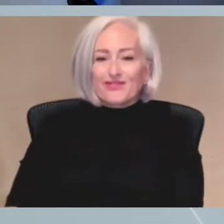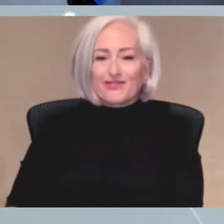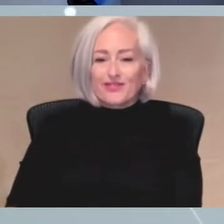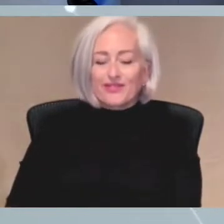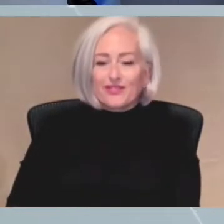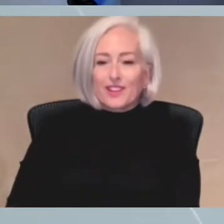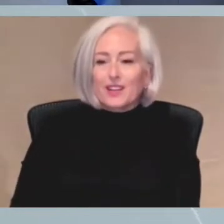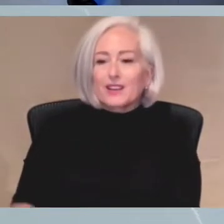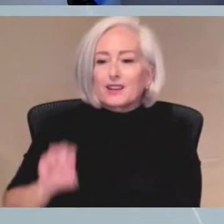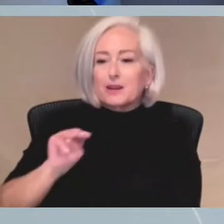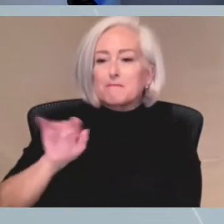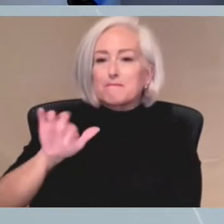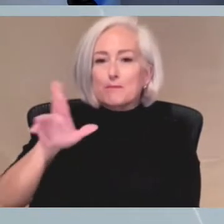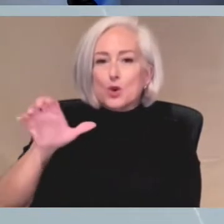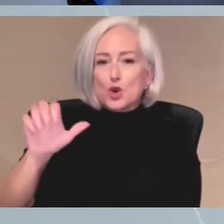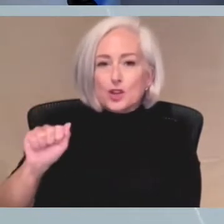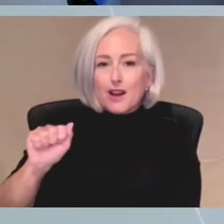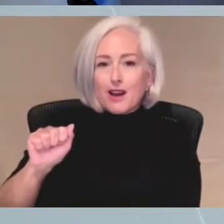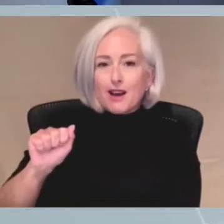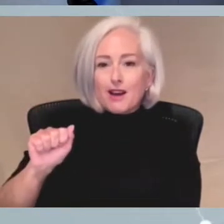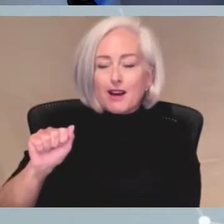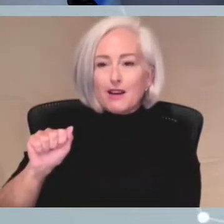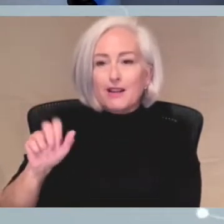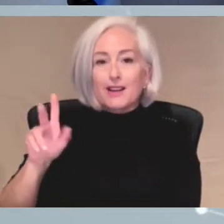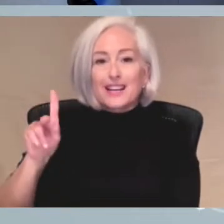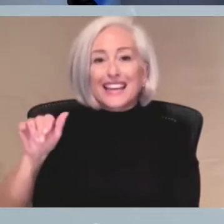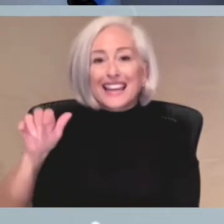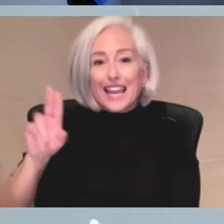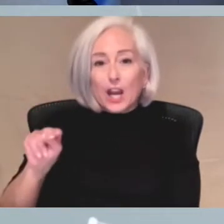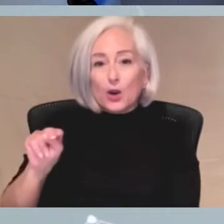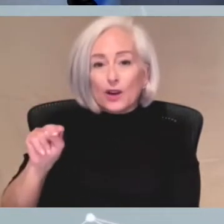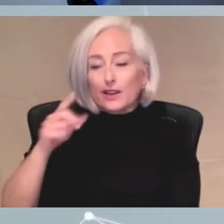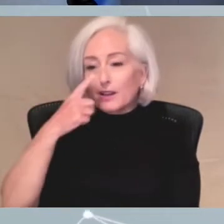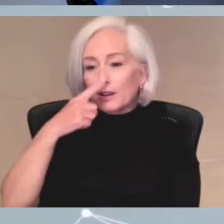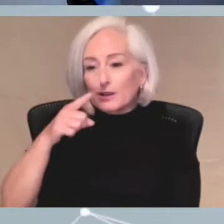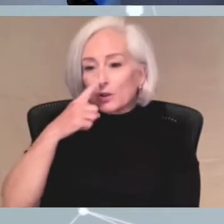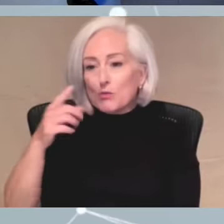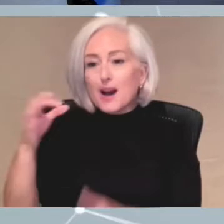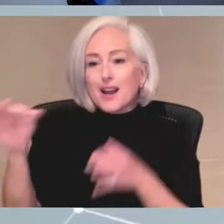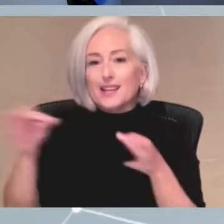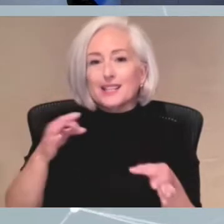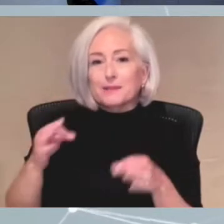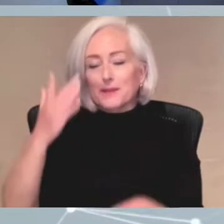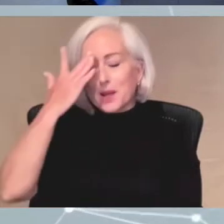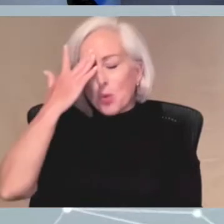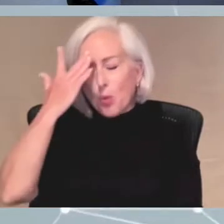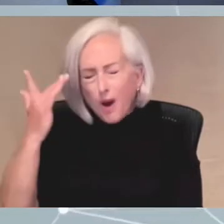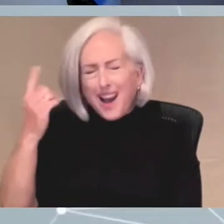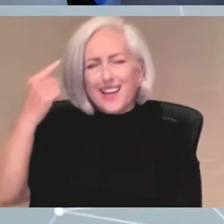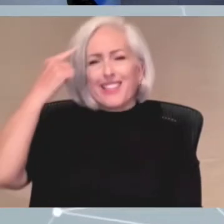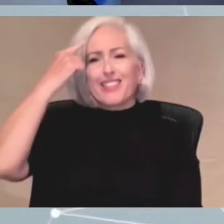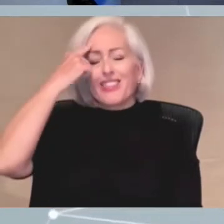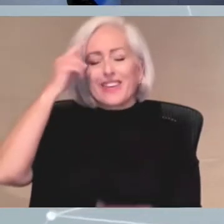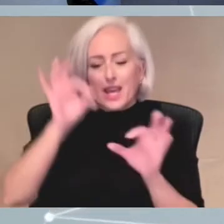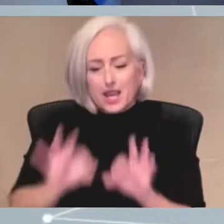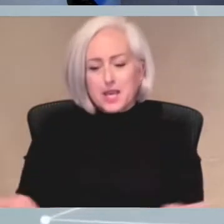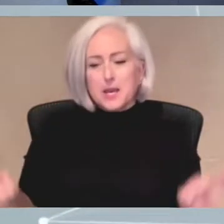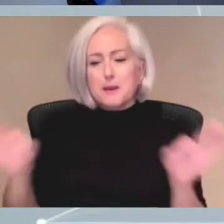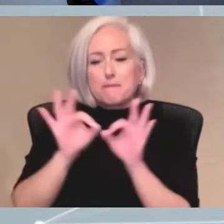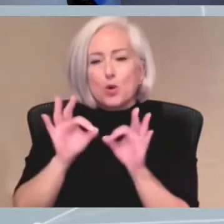Myrna and Karen, could you both explain why you think it's so important to have this